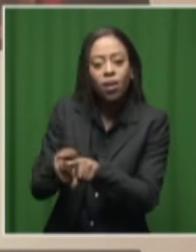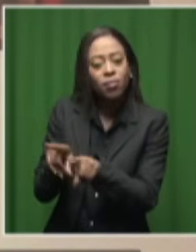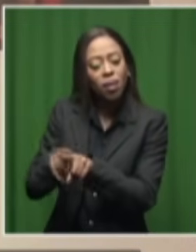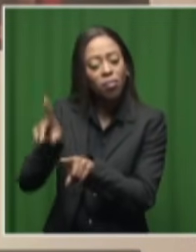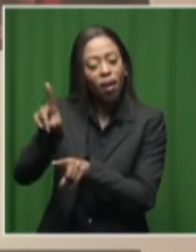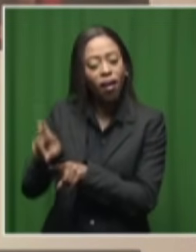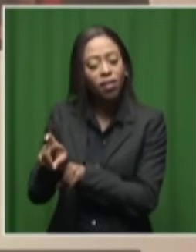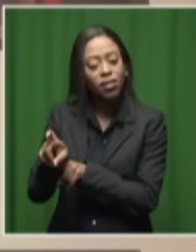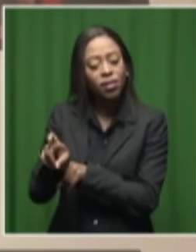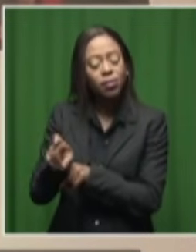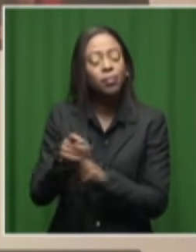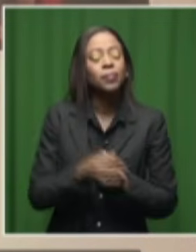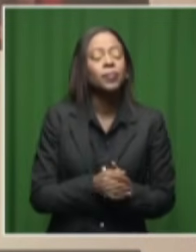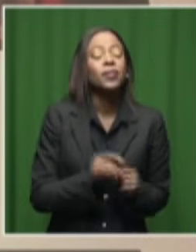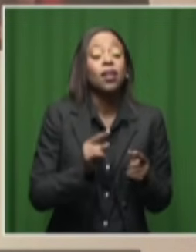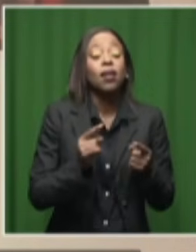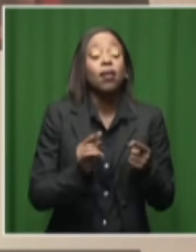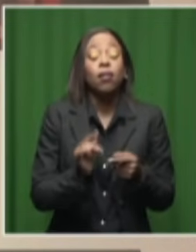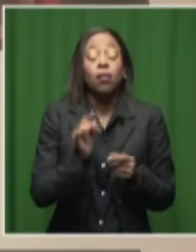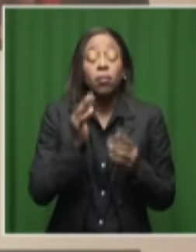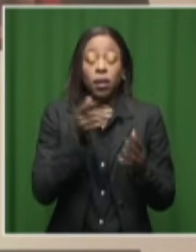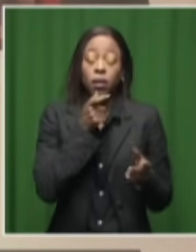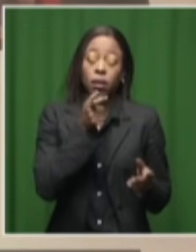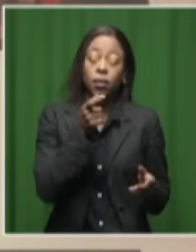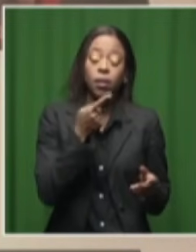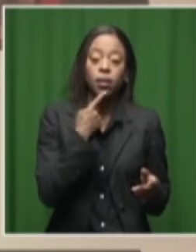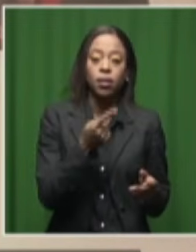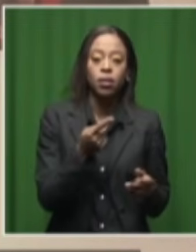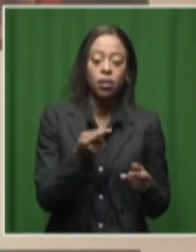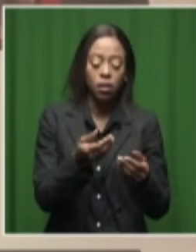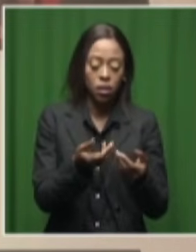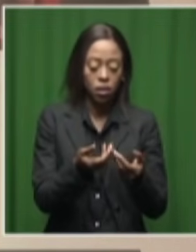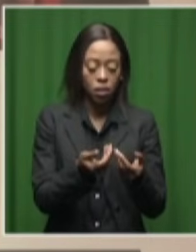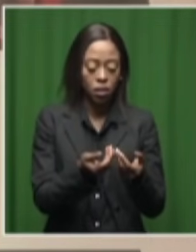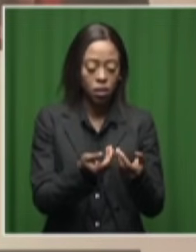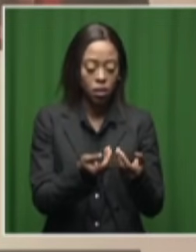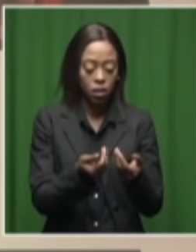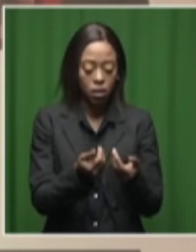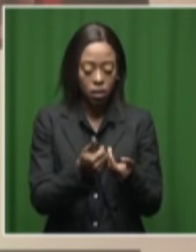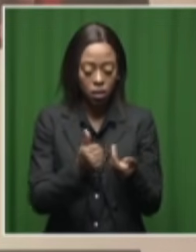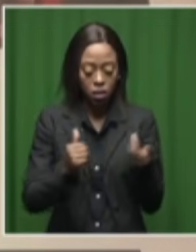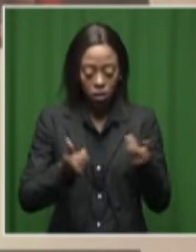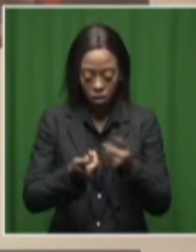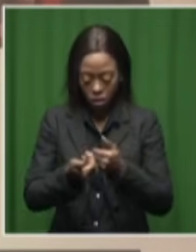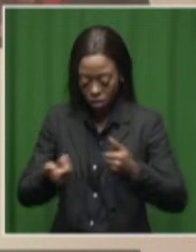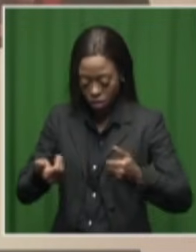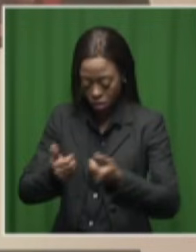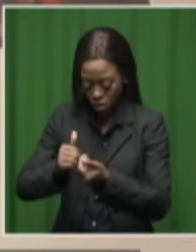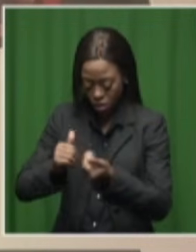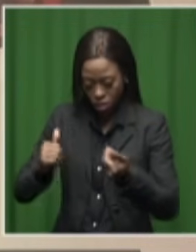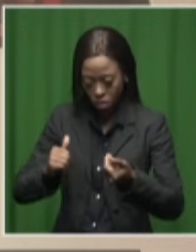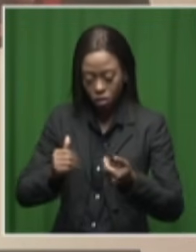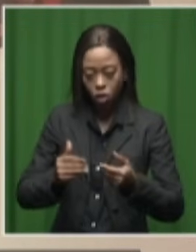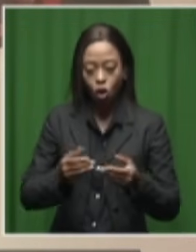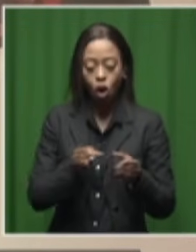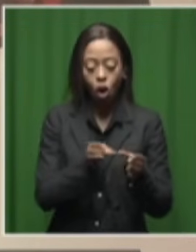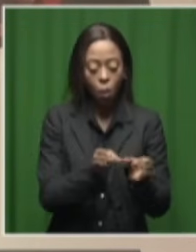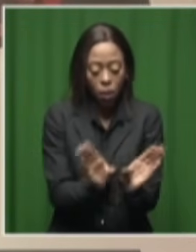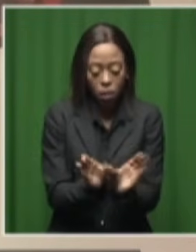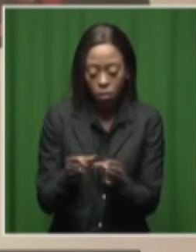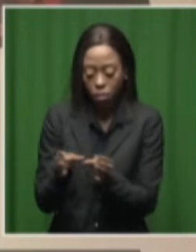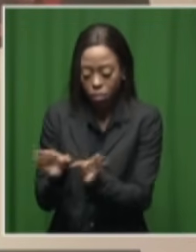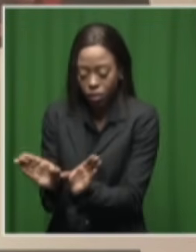Let me just say, first and foremost, the unbundling of ESCOM is necessary. Let me tell you